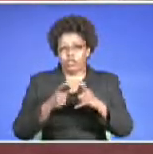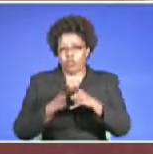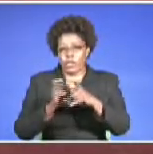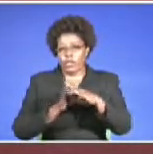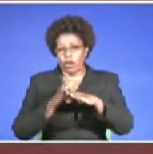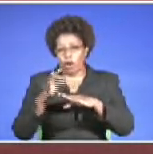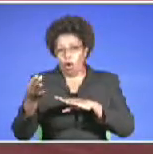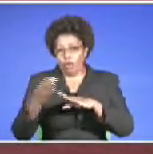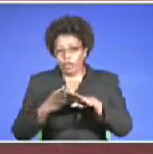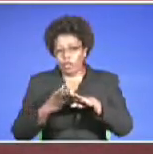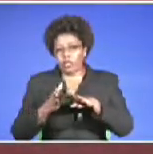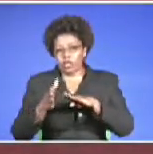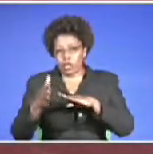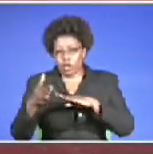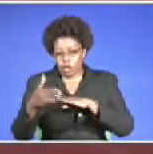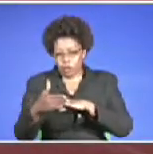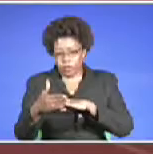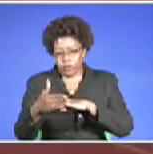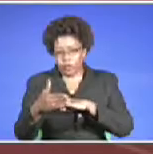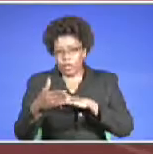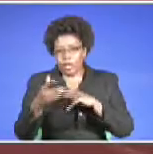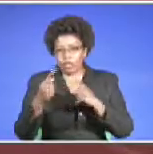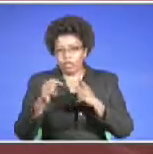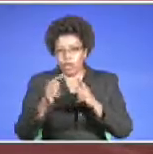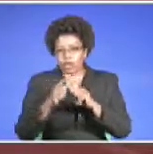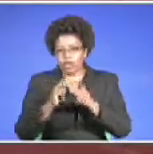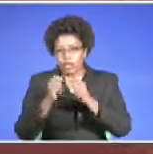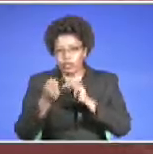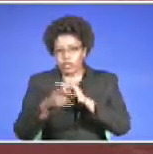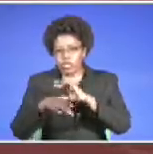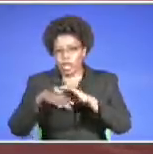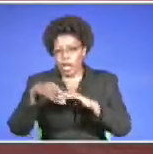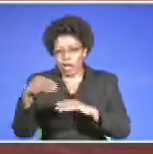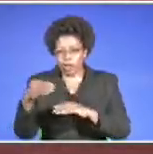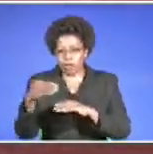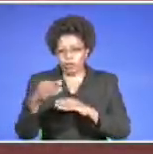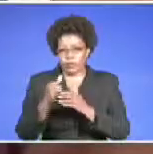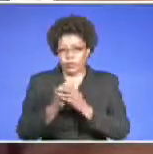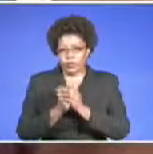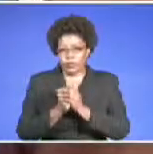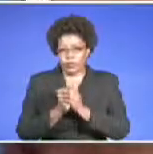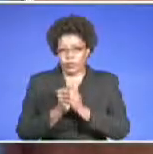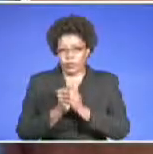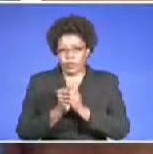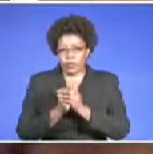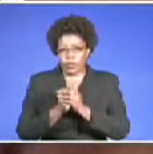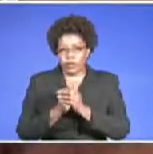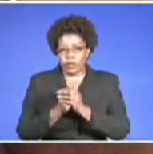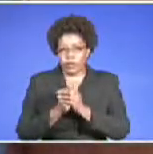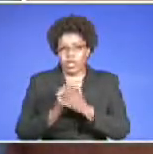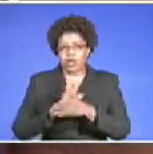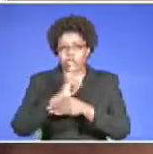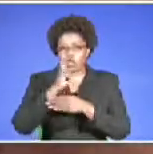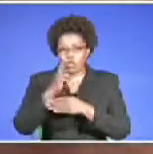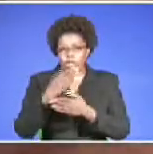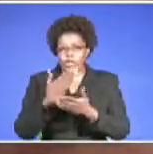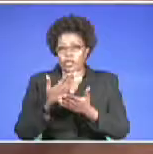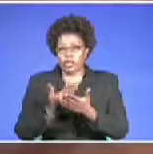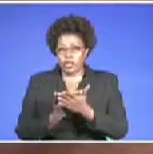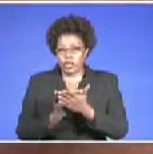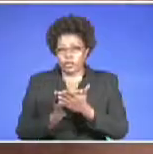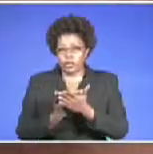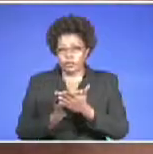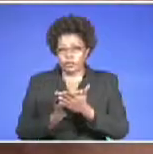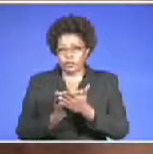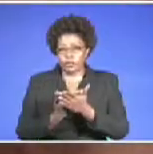good position, and as I tried to transition out, felt a little bit of restriction and stuff, but it was a really good one.